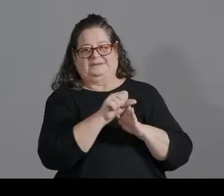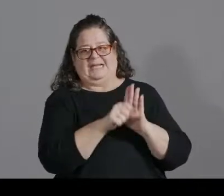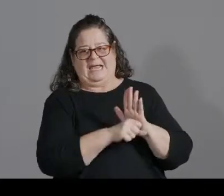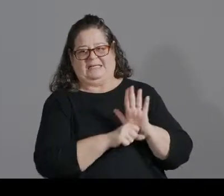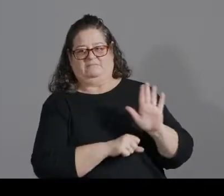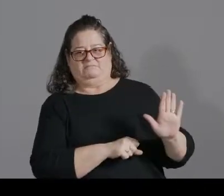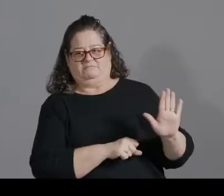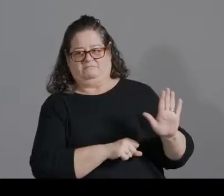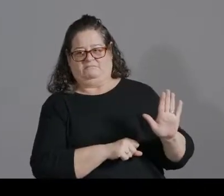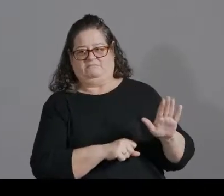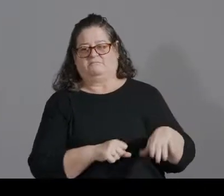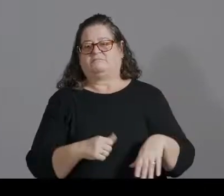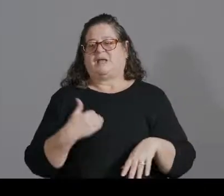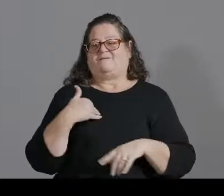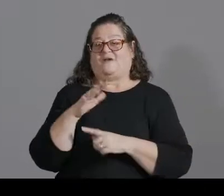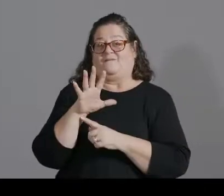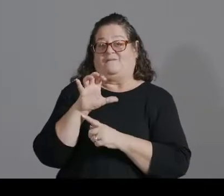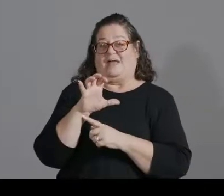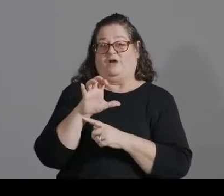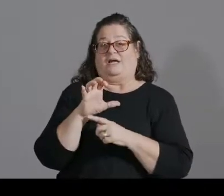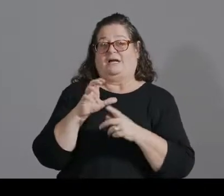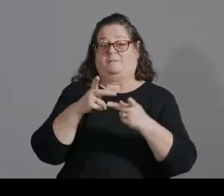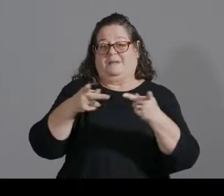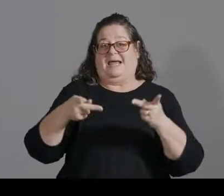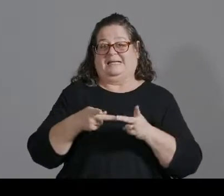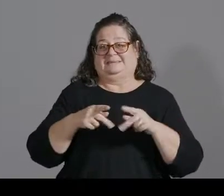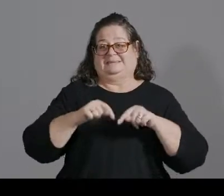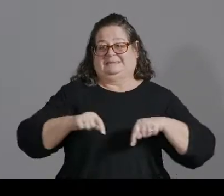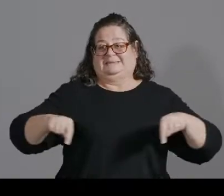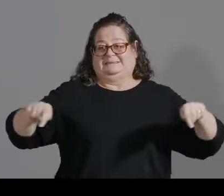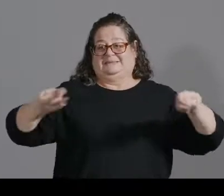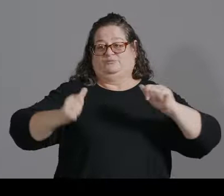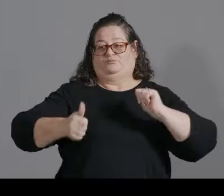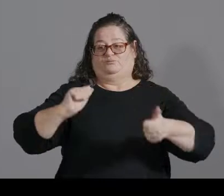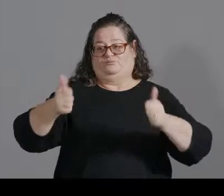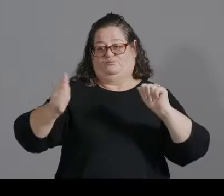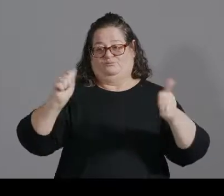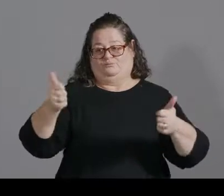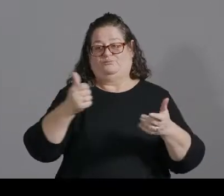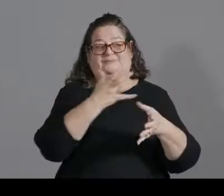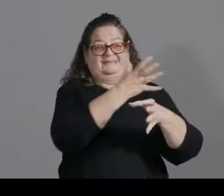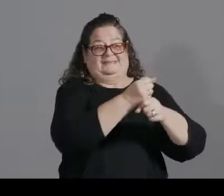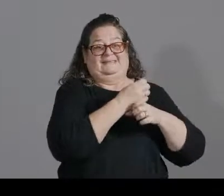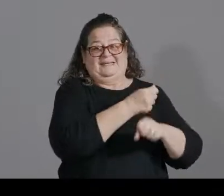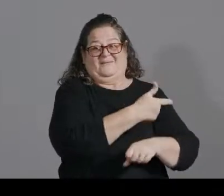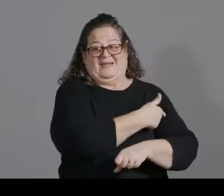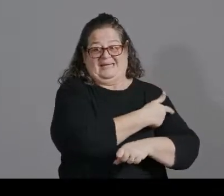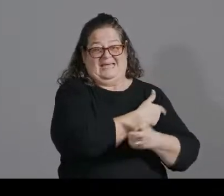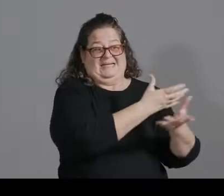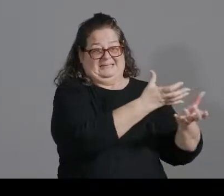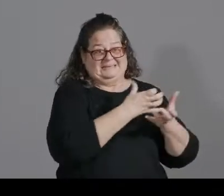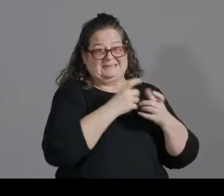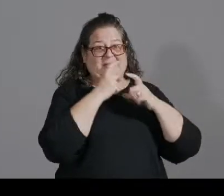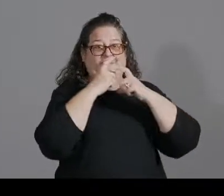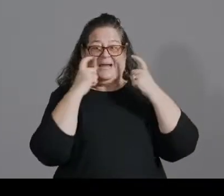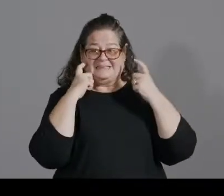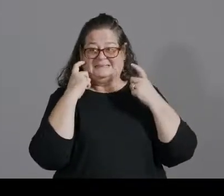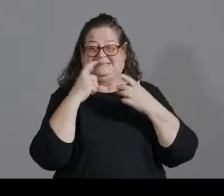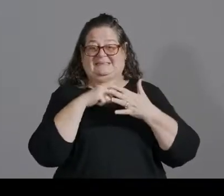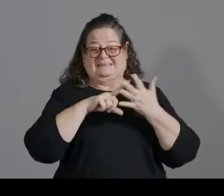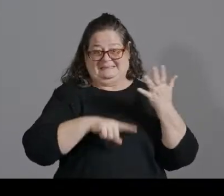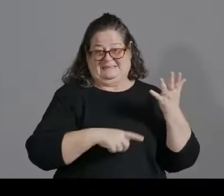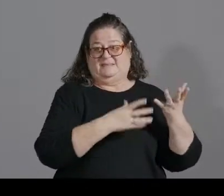have received vaccine and vaccine supplies, including county health departments, hospitals, our FQHCs, which are the